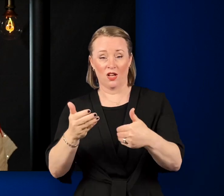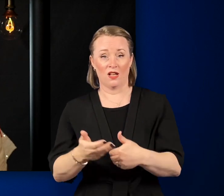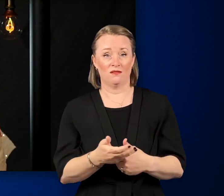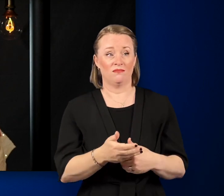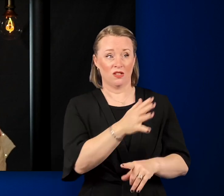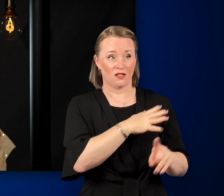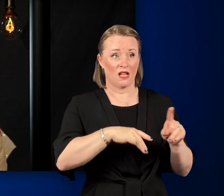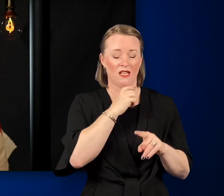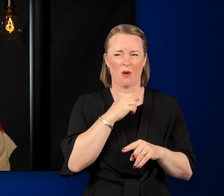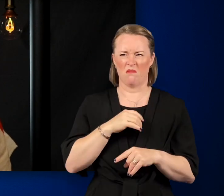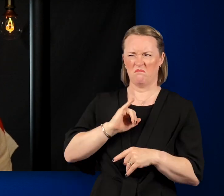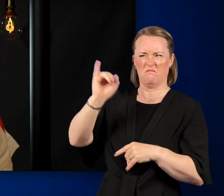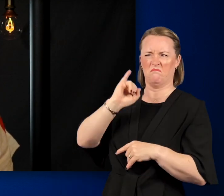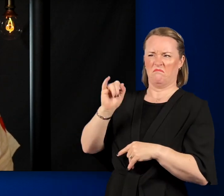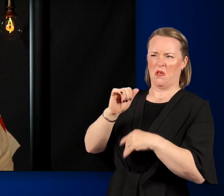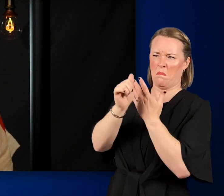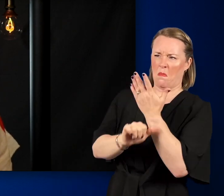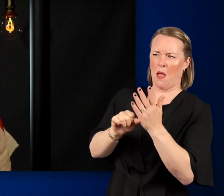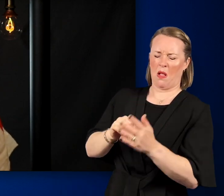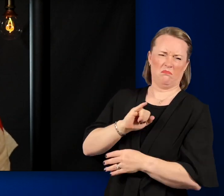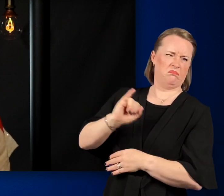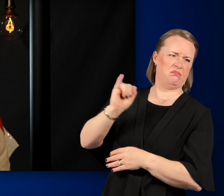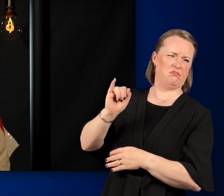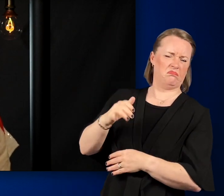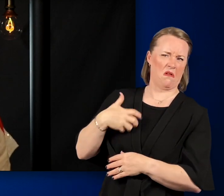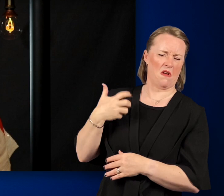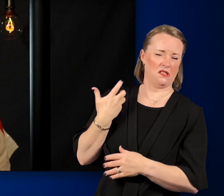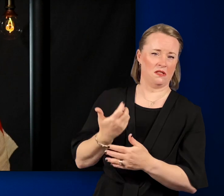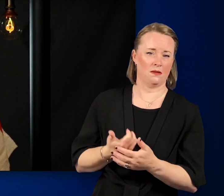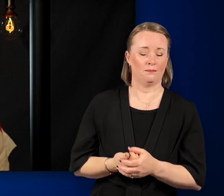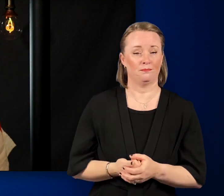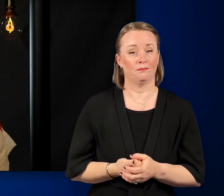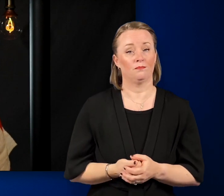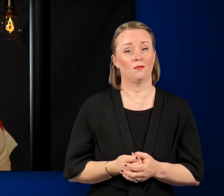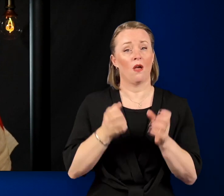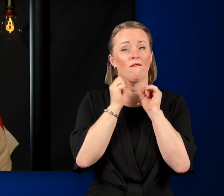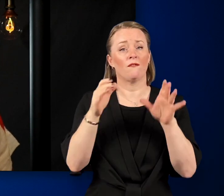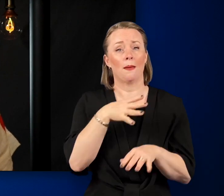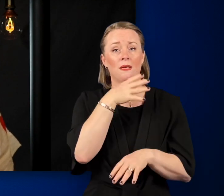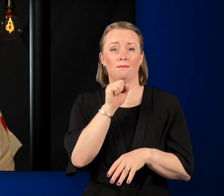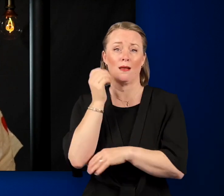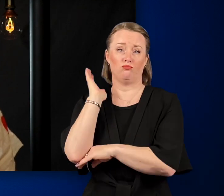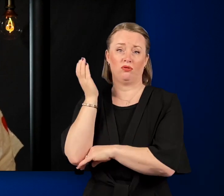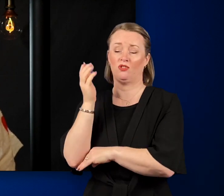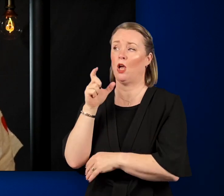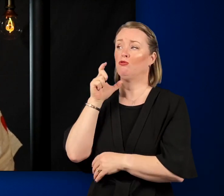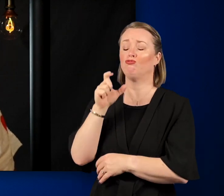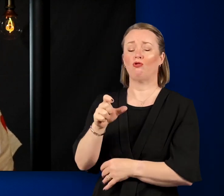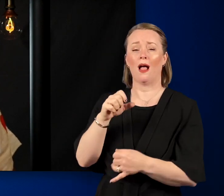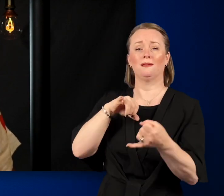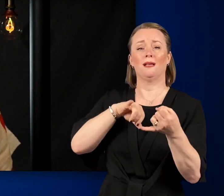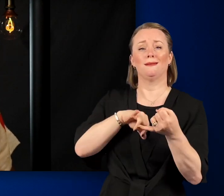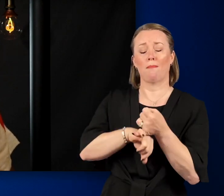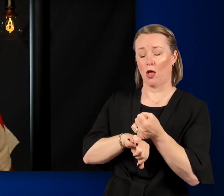truth grossly offensive. The well-known preacher Charles Spurgeon, he was preaching in